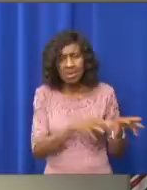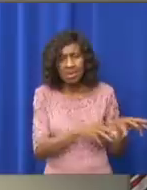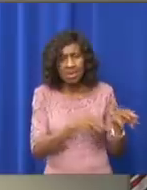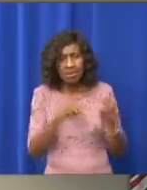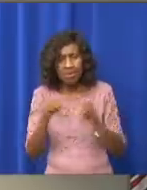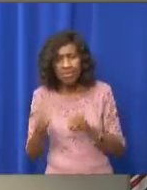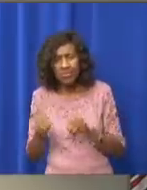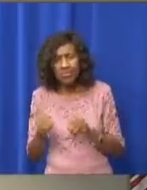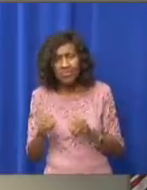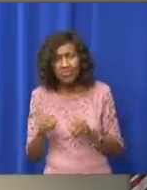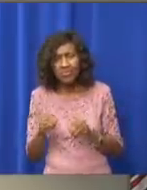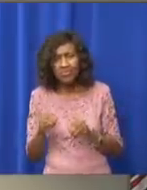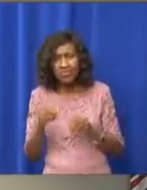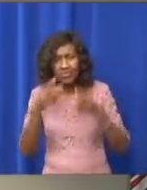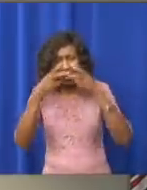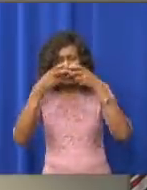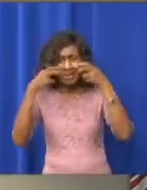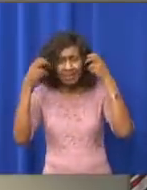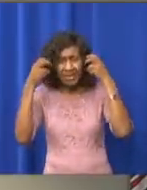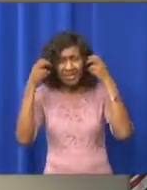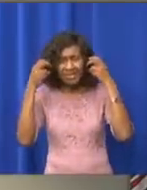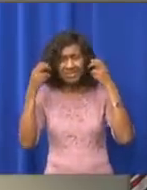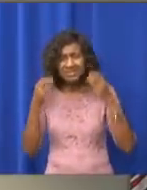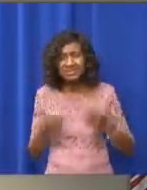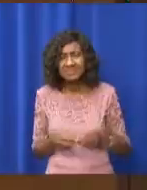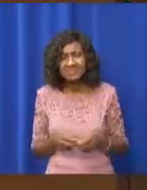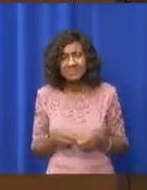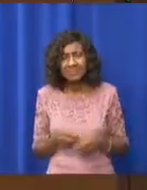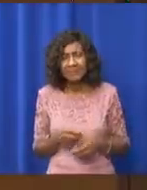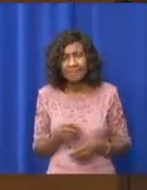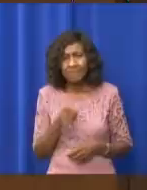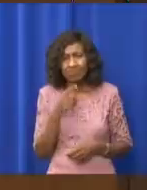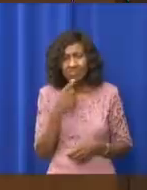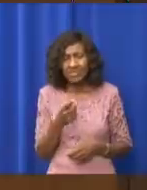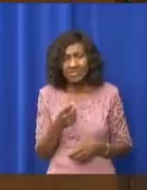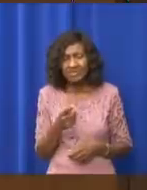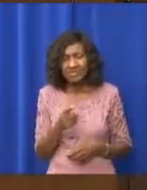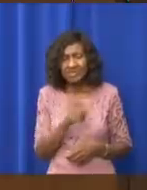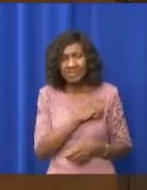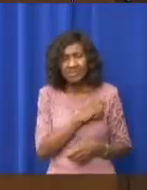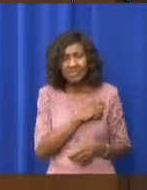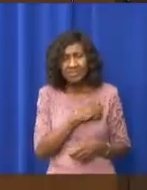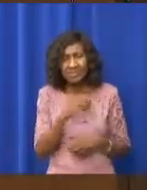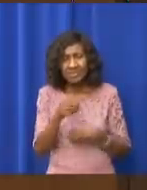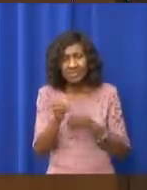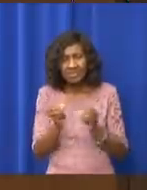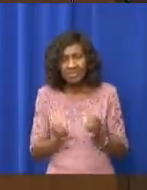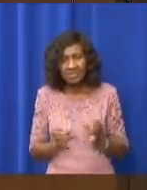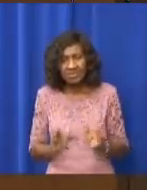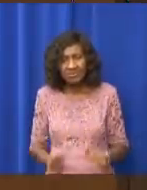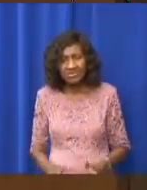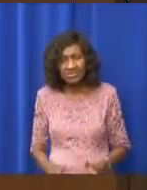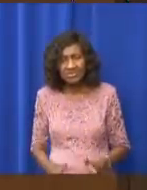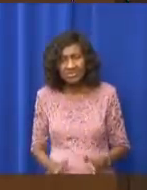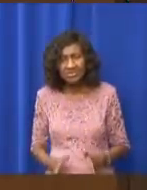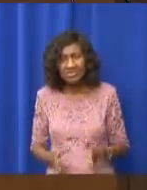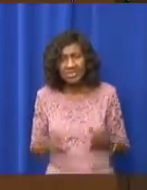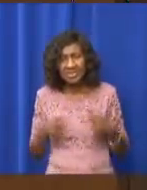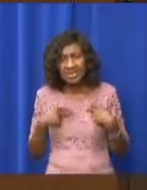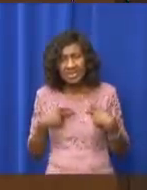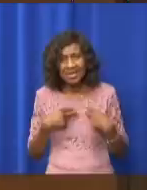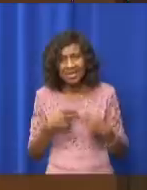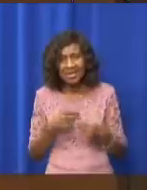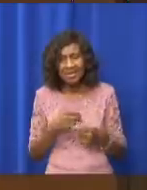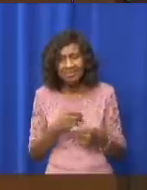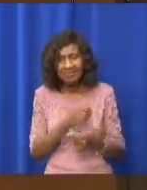Okay, so I haven't come across that one. Security officer wouldn't have any powers. The police officers have powers under the regulations to question